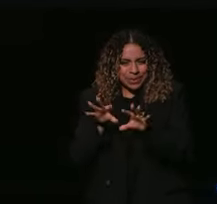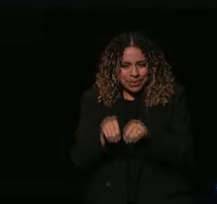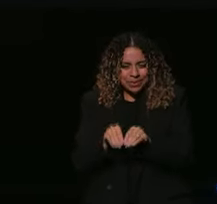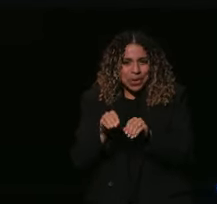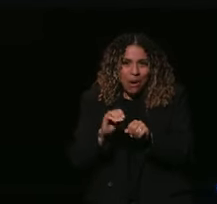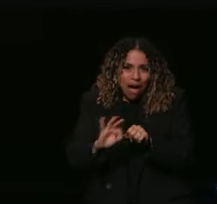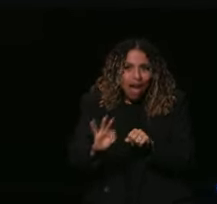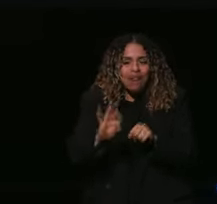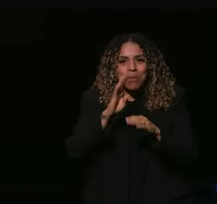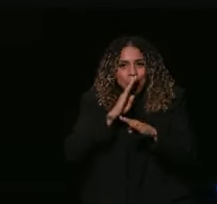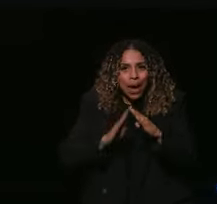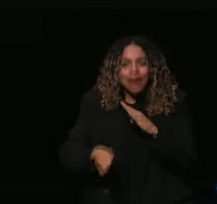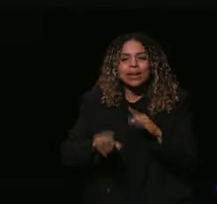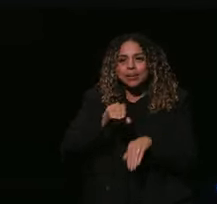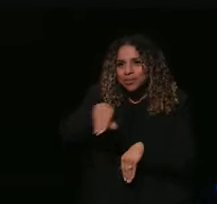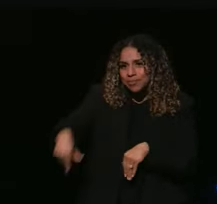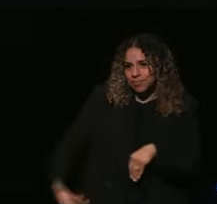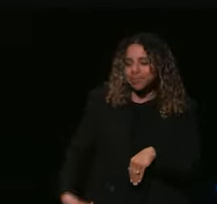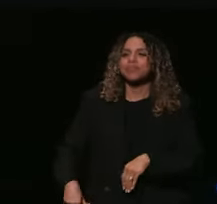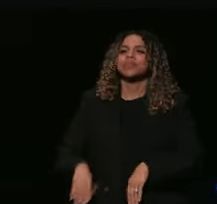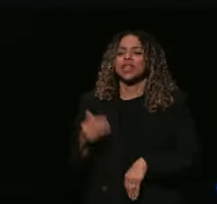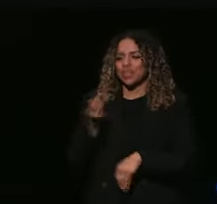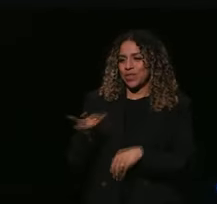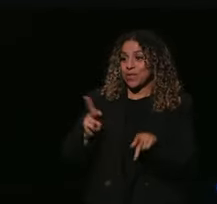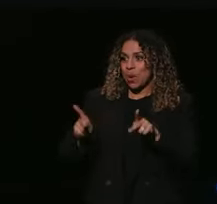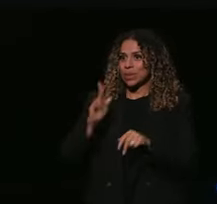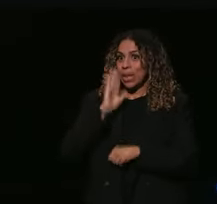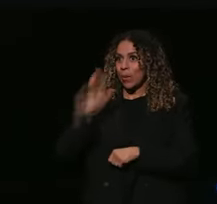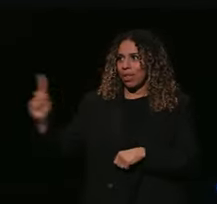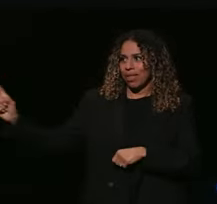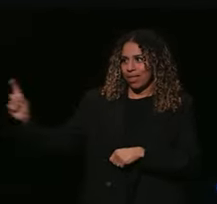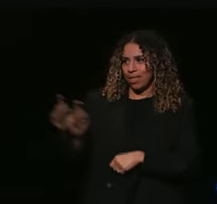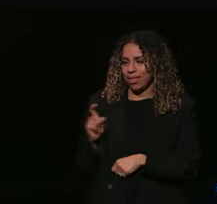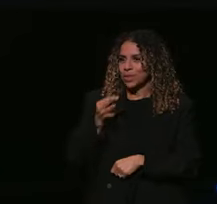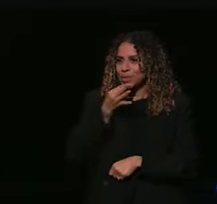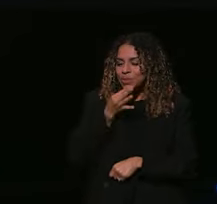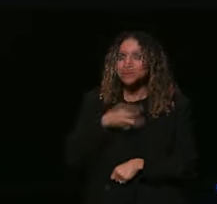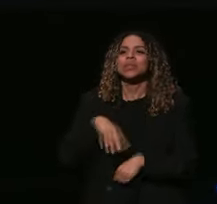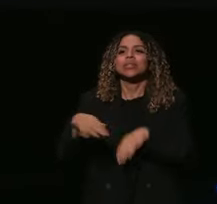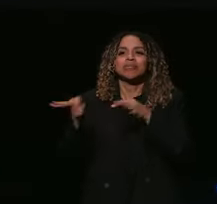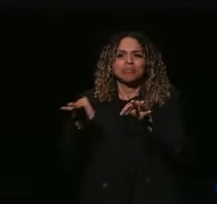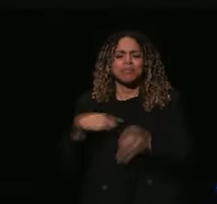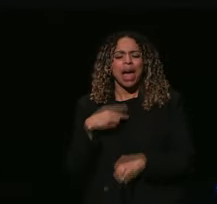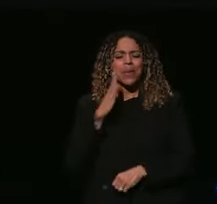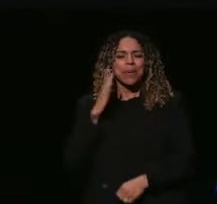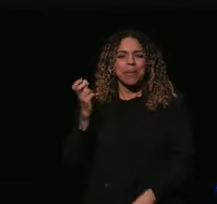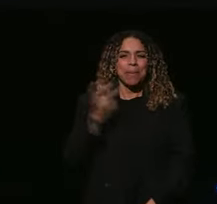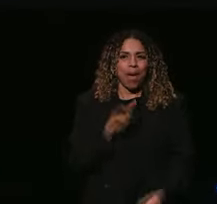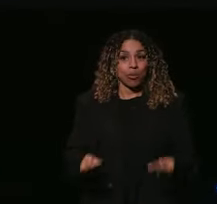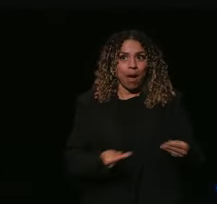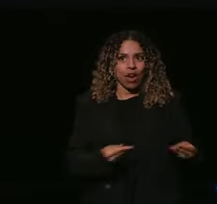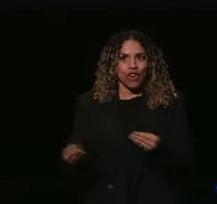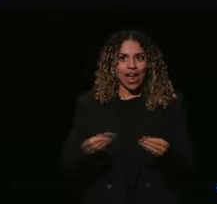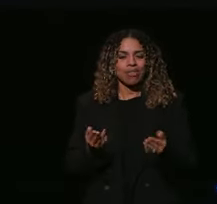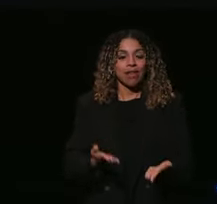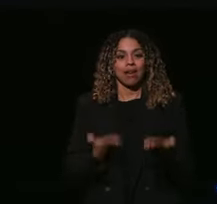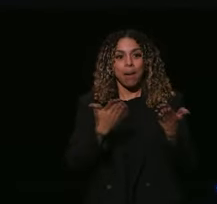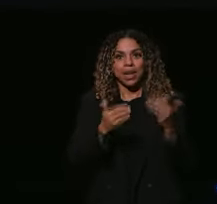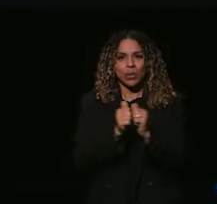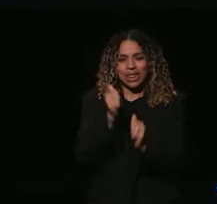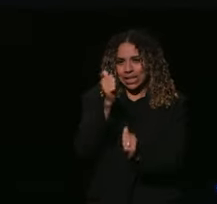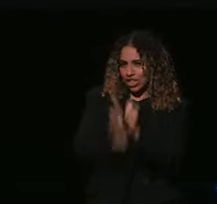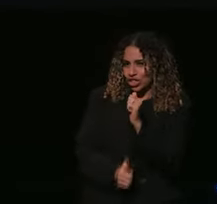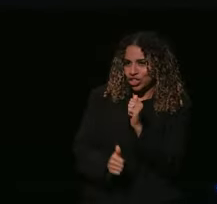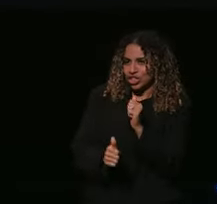me to provide additional remarks, but I will be back to nominate or to moderate the conversations with each nominated film.